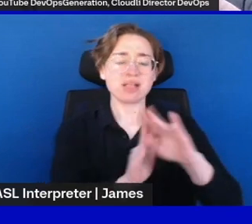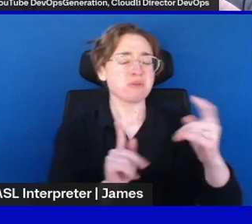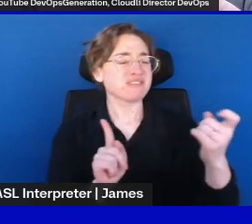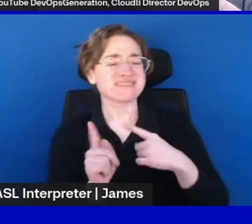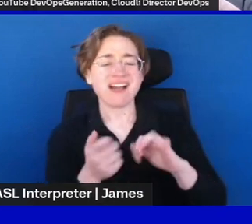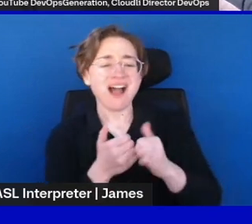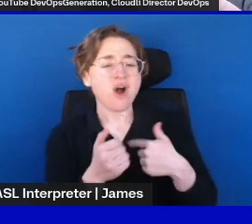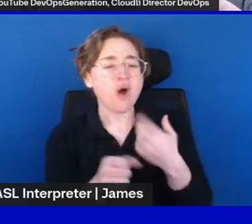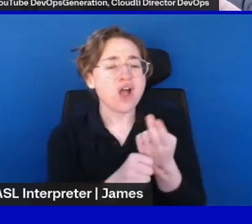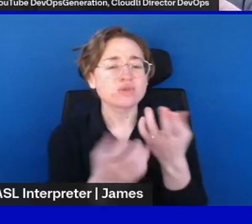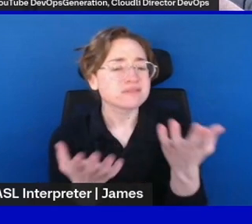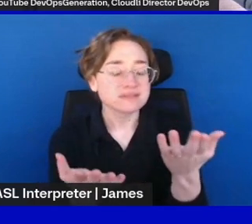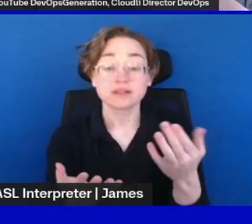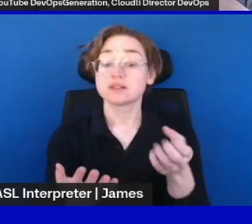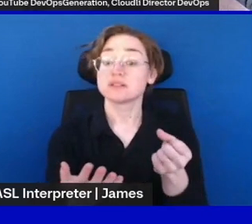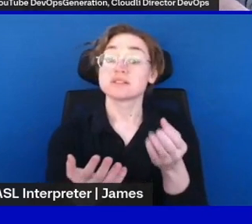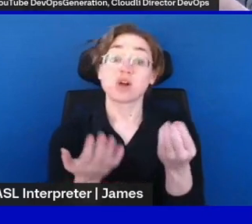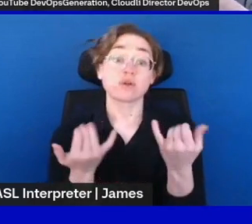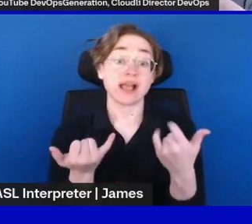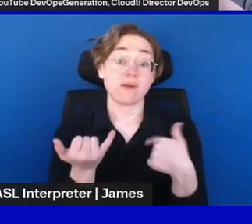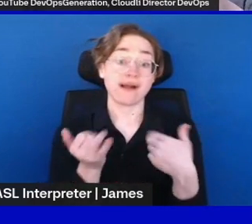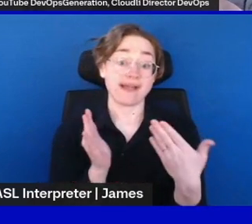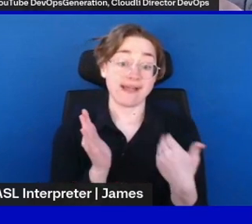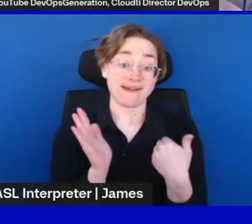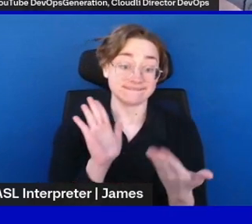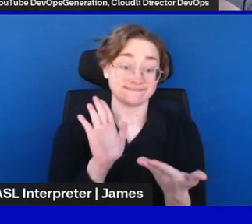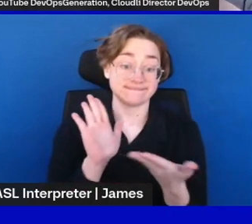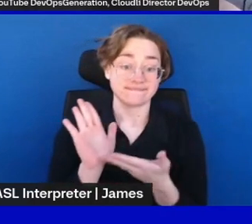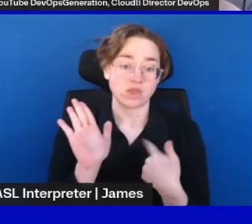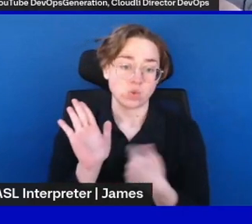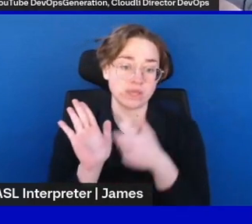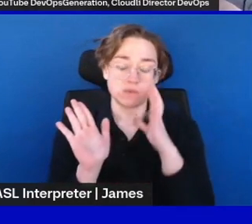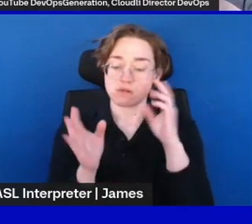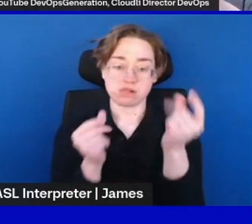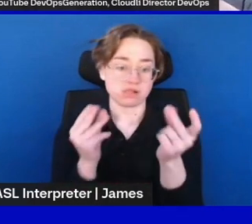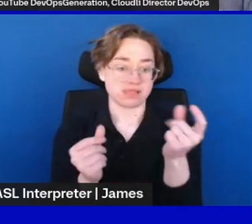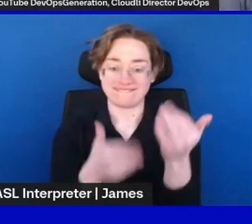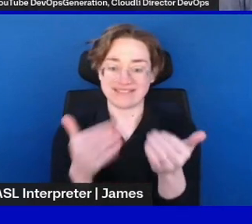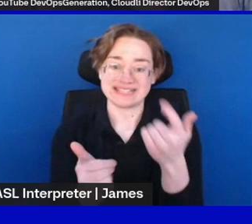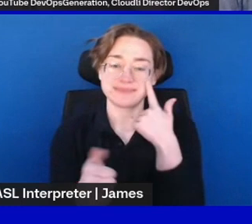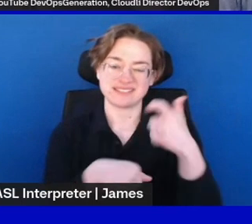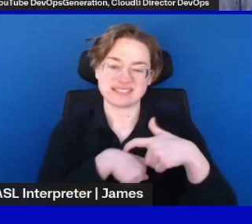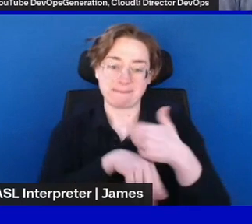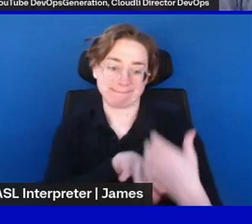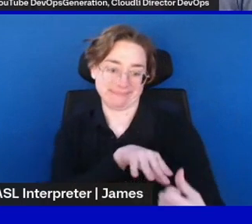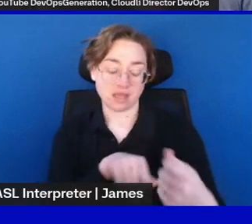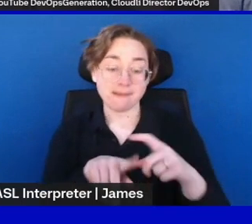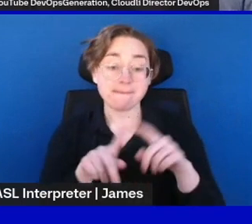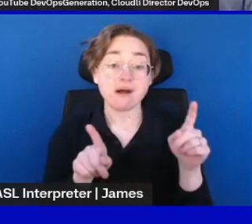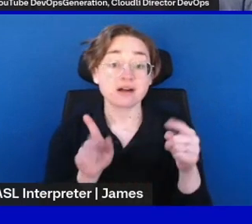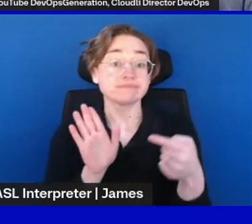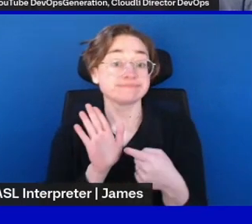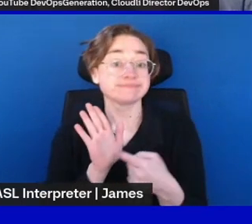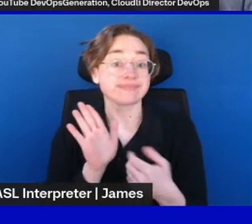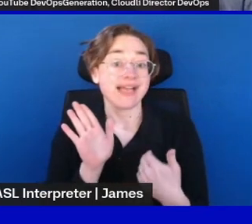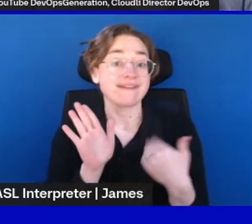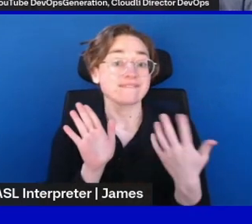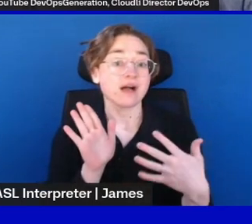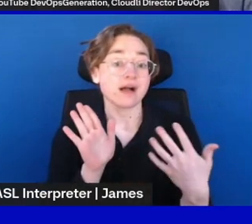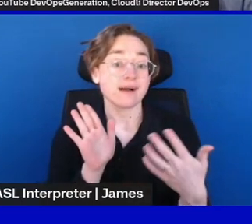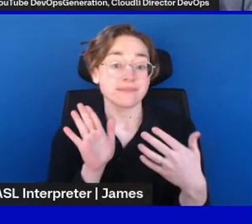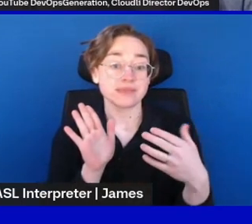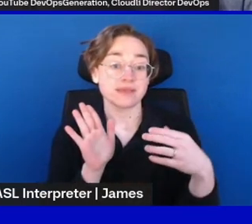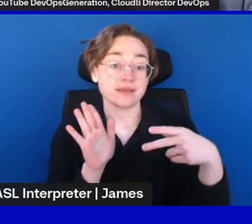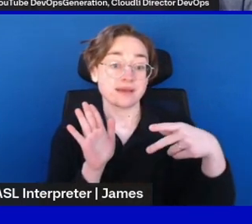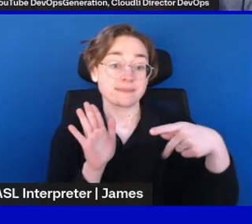And so I have a very, we're going to go over this very fast because I'm out of time, but we have a PHP job